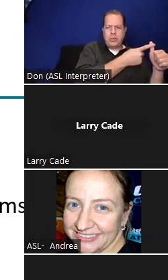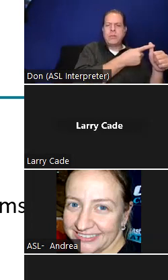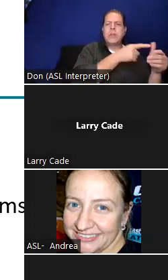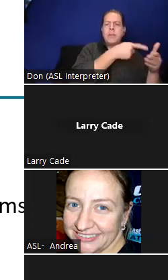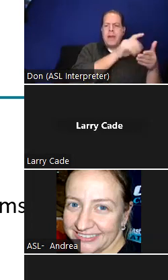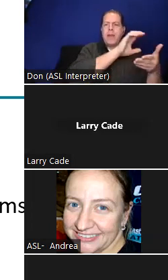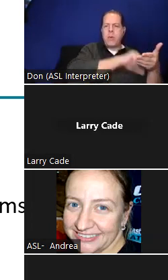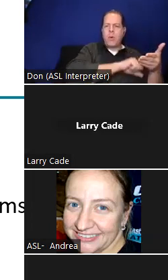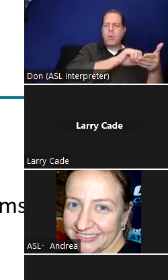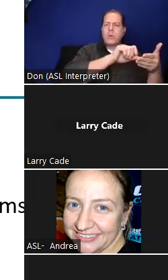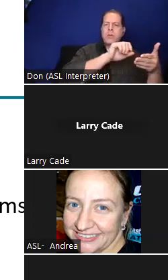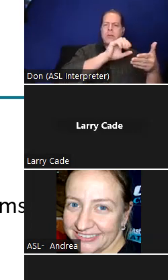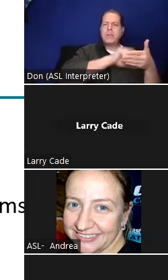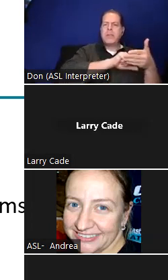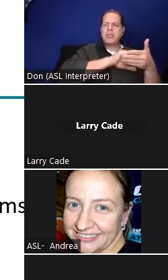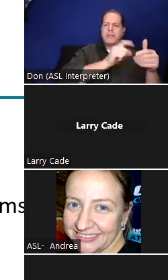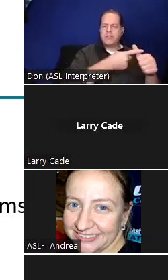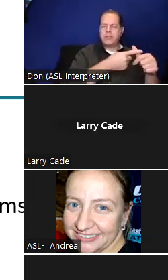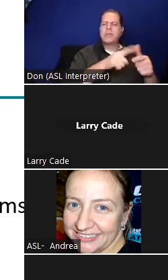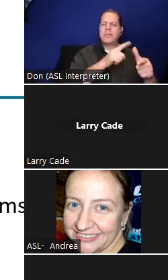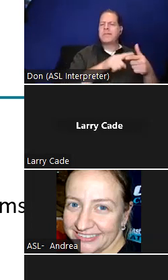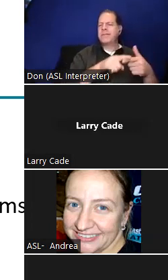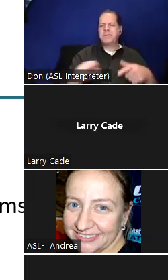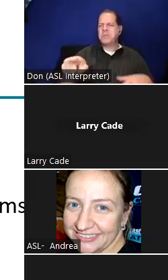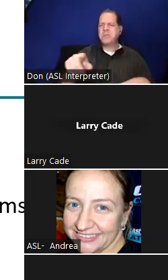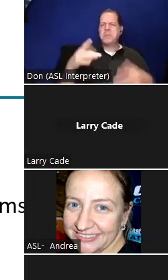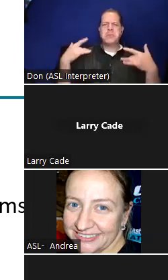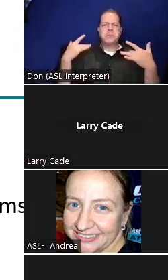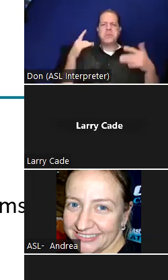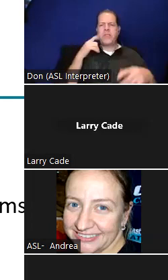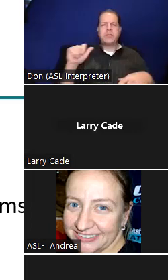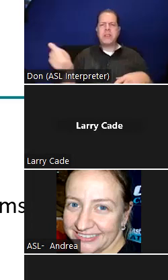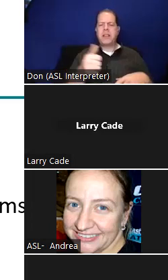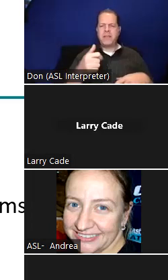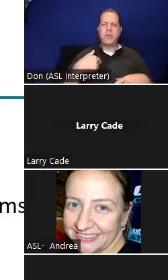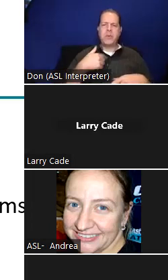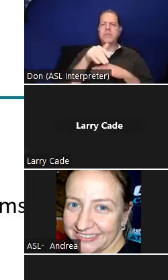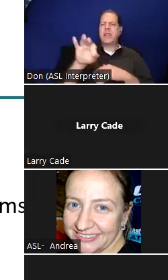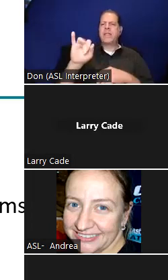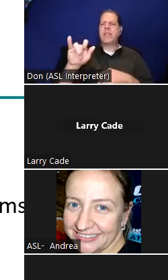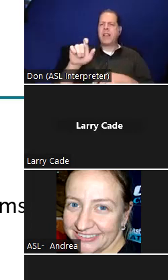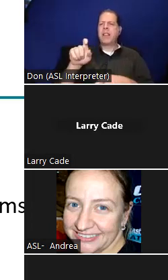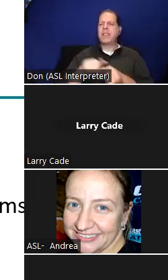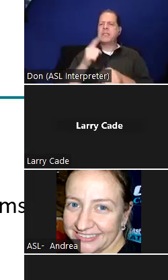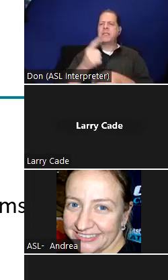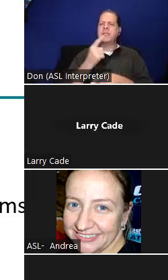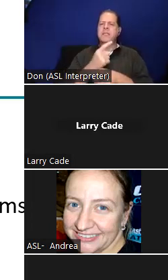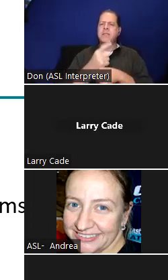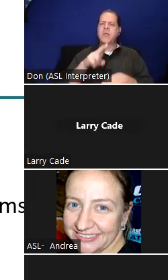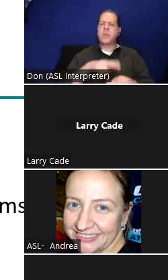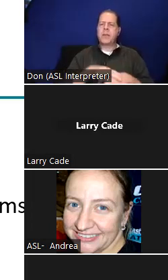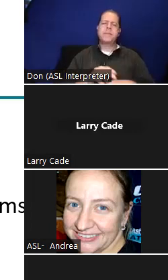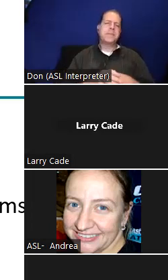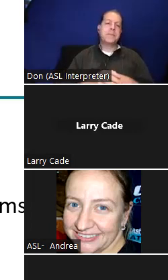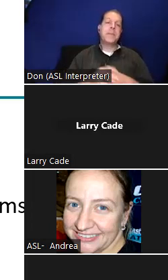amounts. So you guys don't have really anything to do there for yourselves. We'll send that file over as usual.